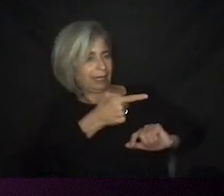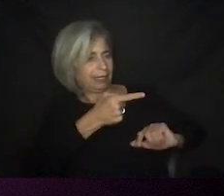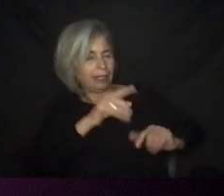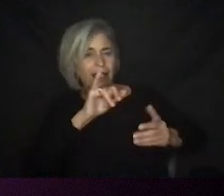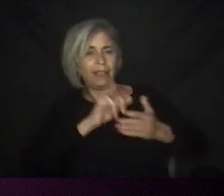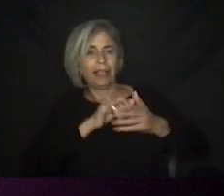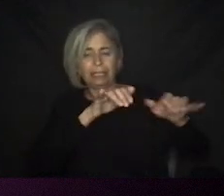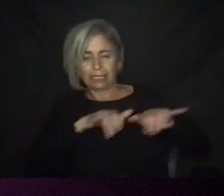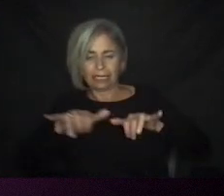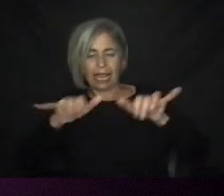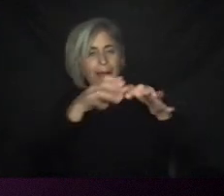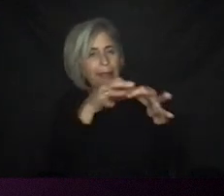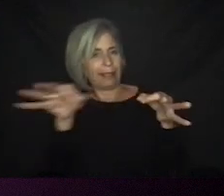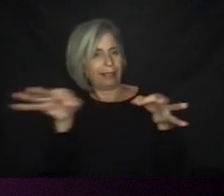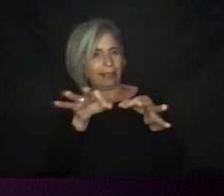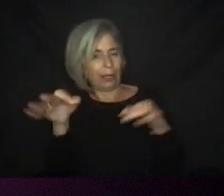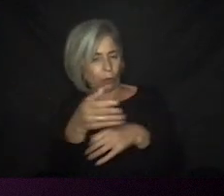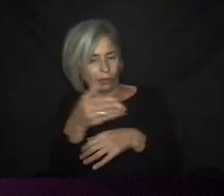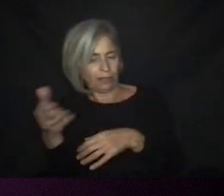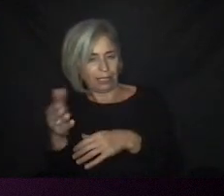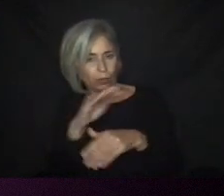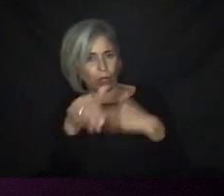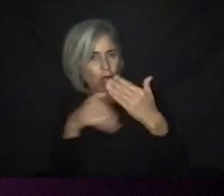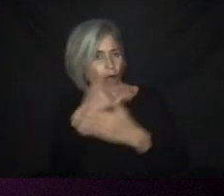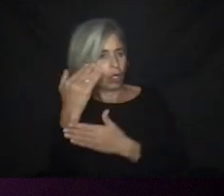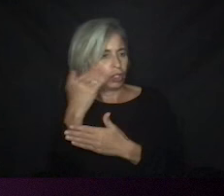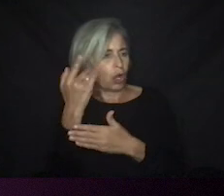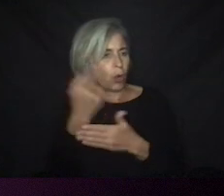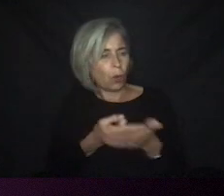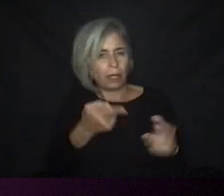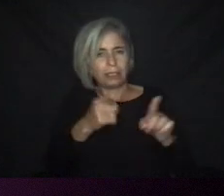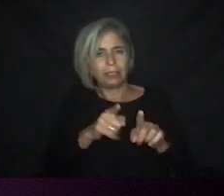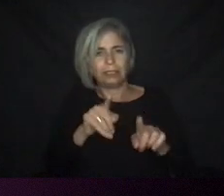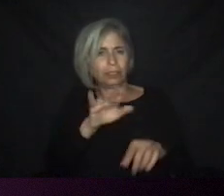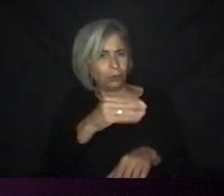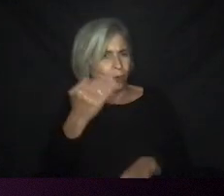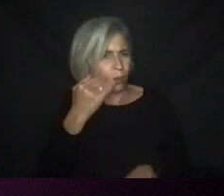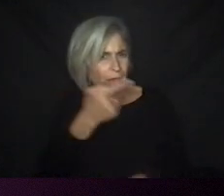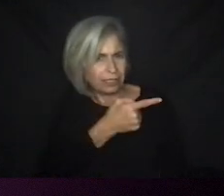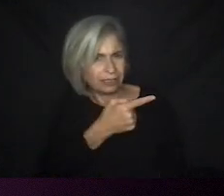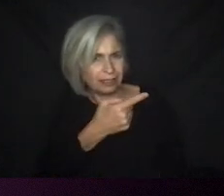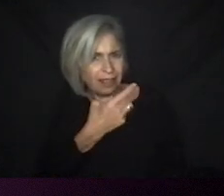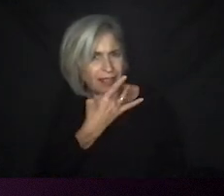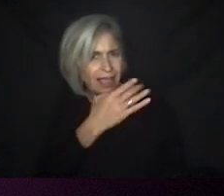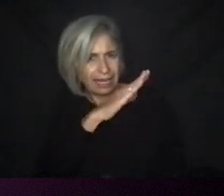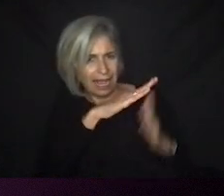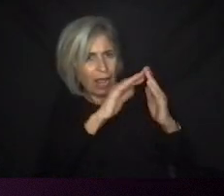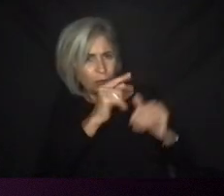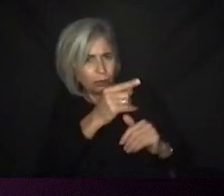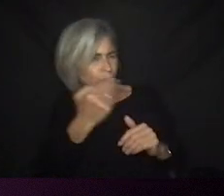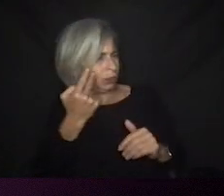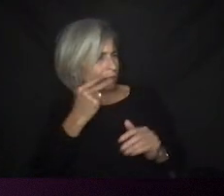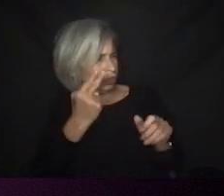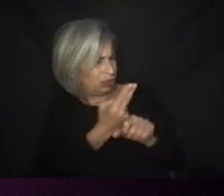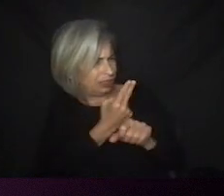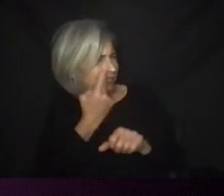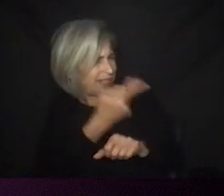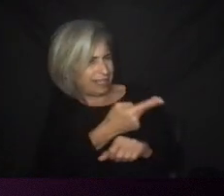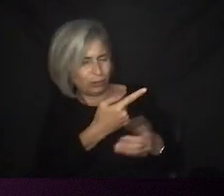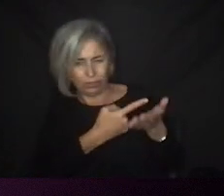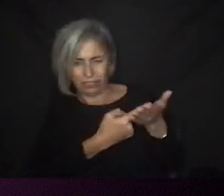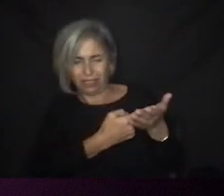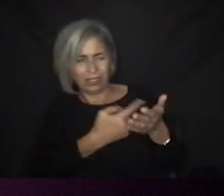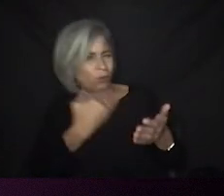those common language things. We all kind of know what this is, a lighthouse score, right? We're used to seeing this. We talk about